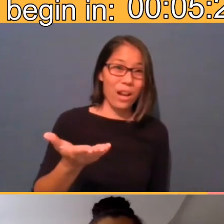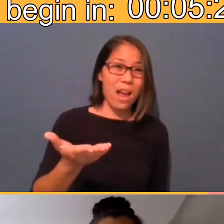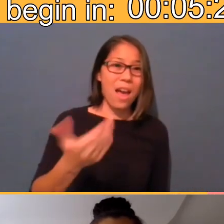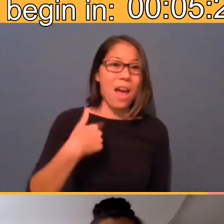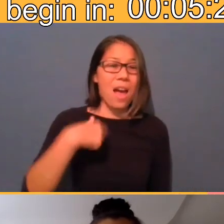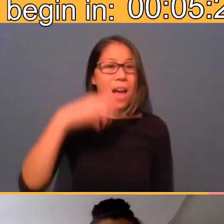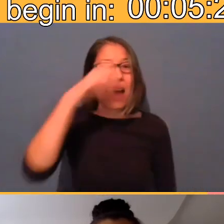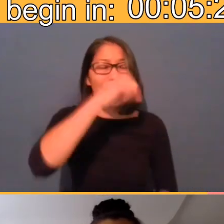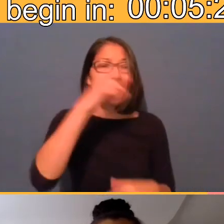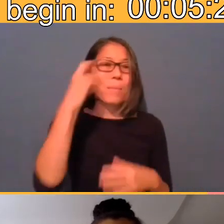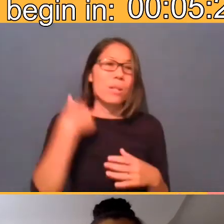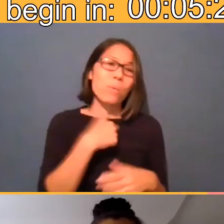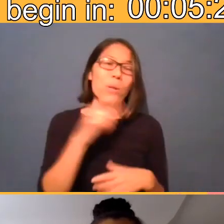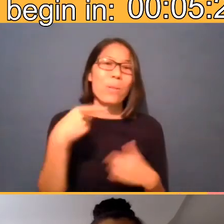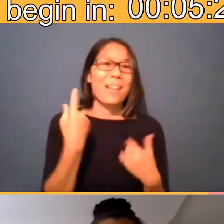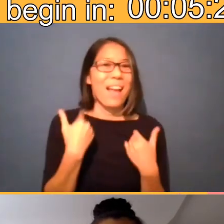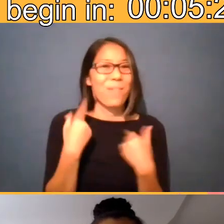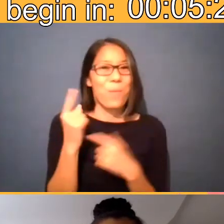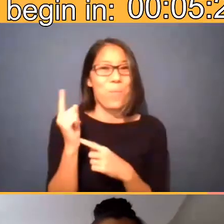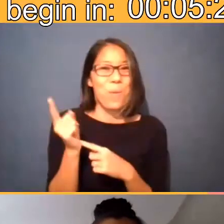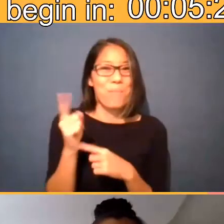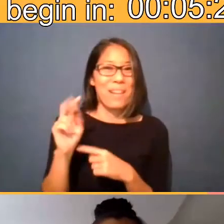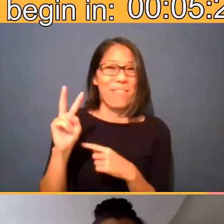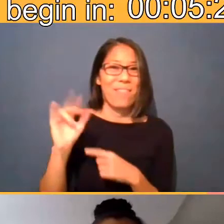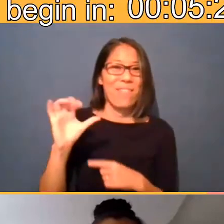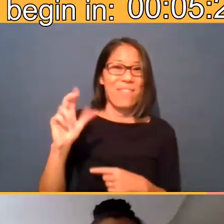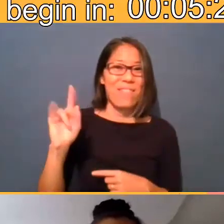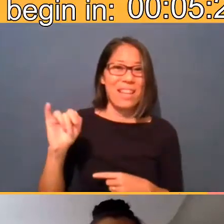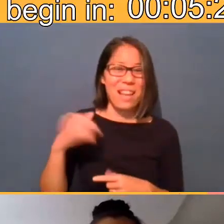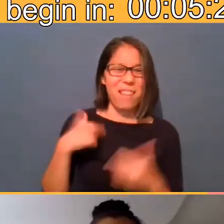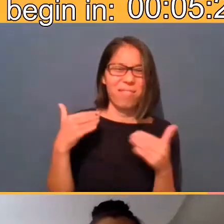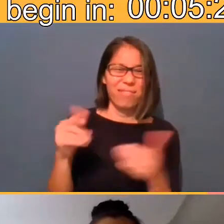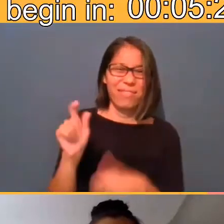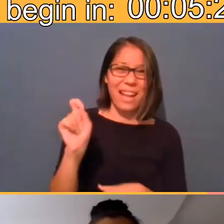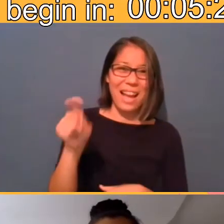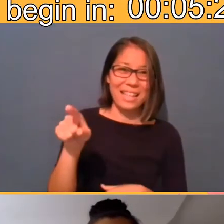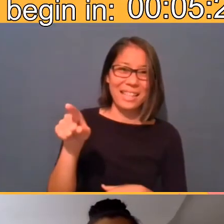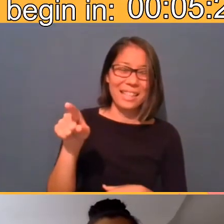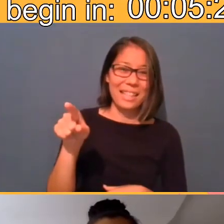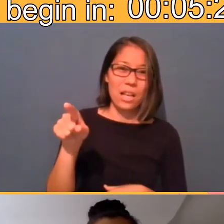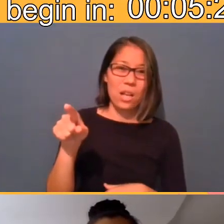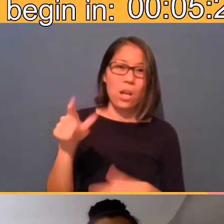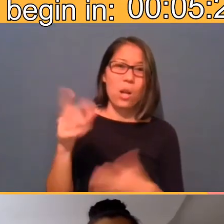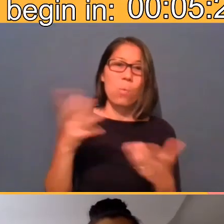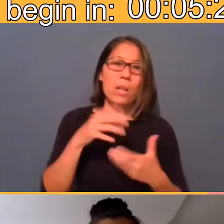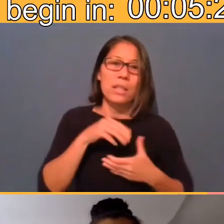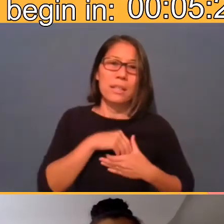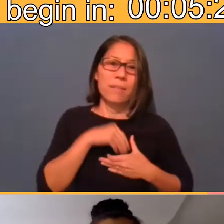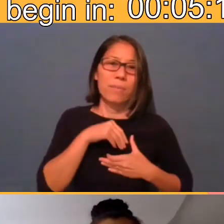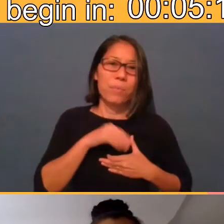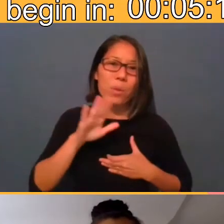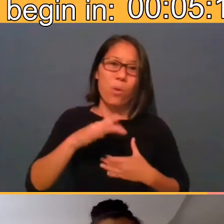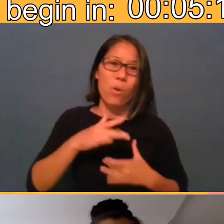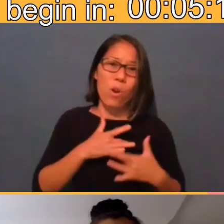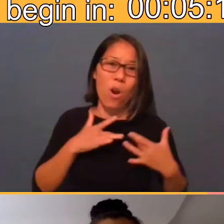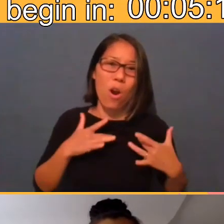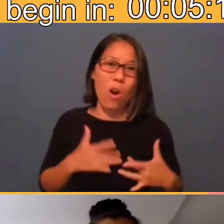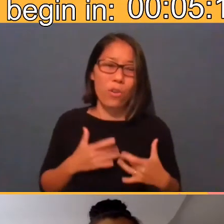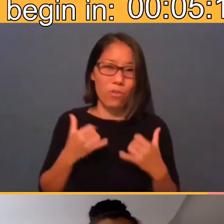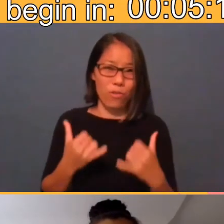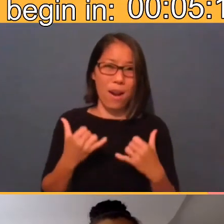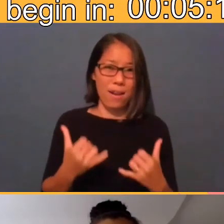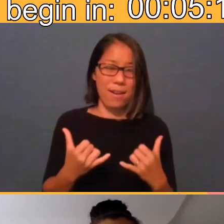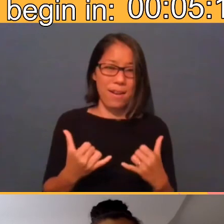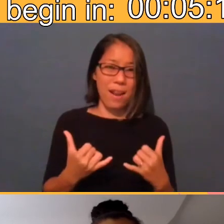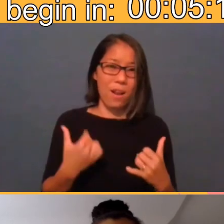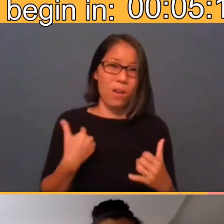since we just have a minute, Vicky, I'll ask you, what is in your heart right now as we are in this space